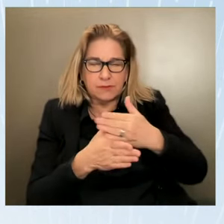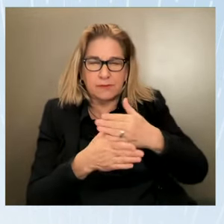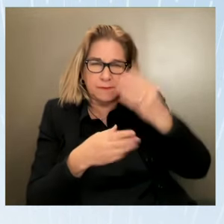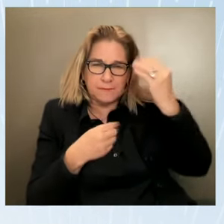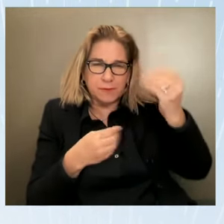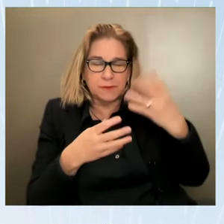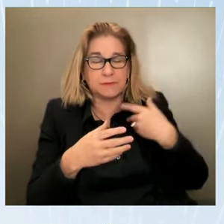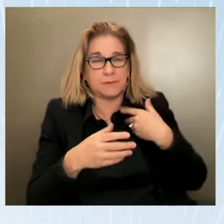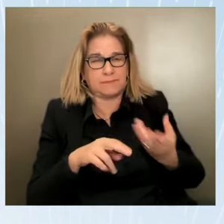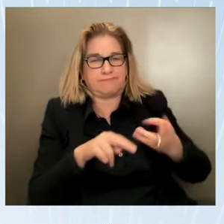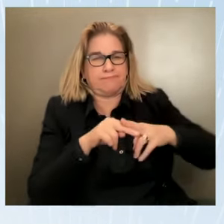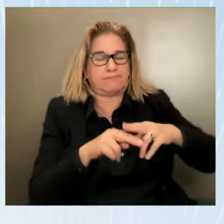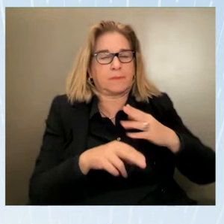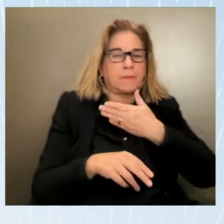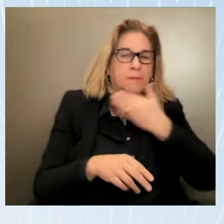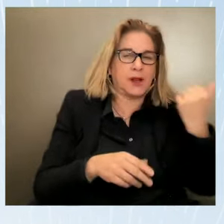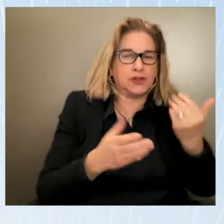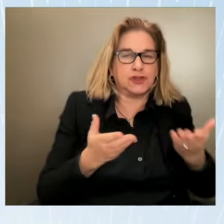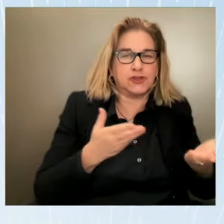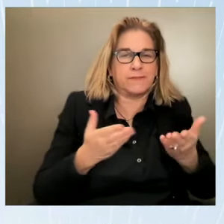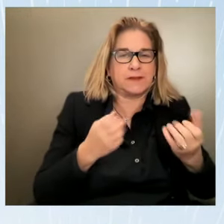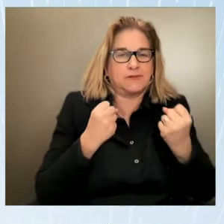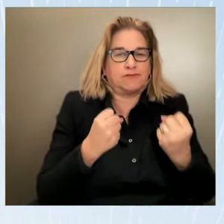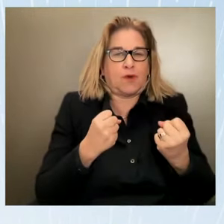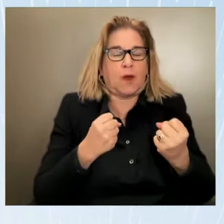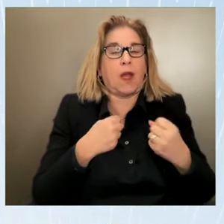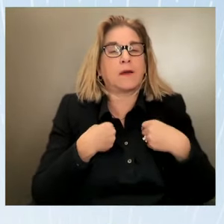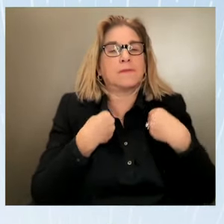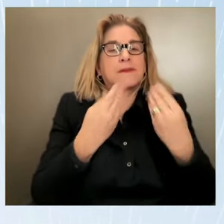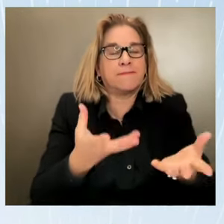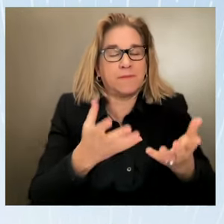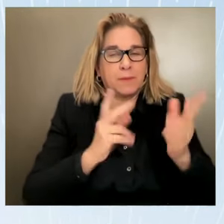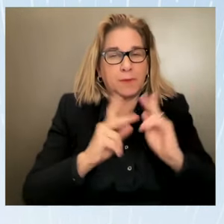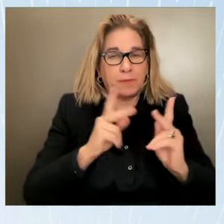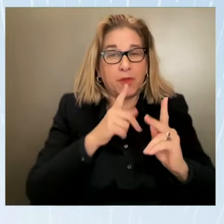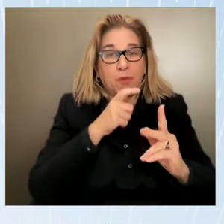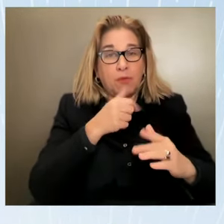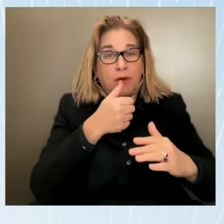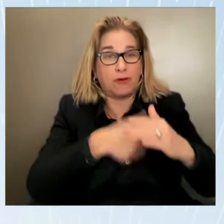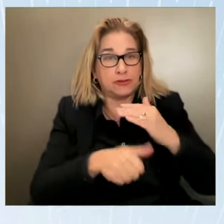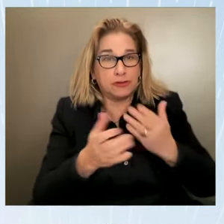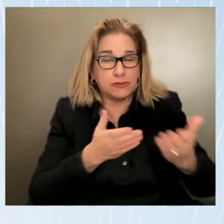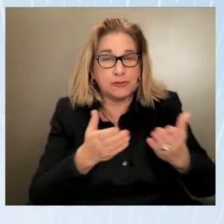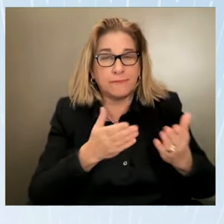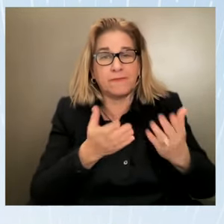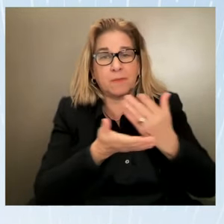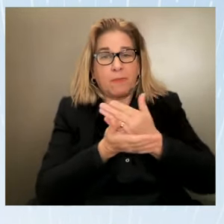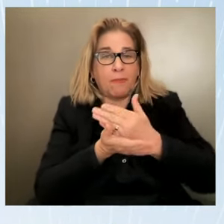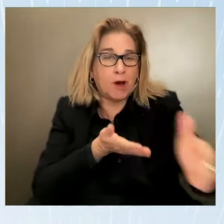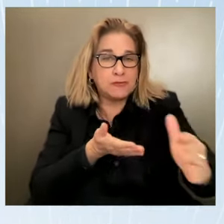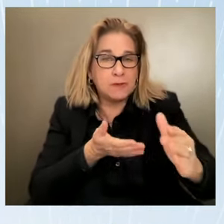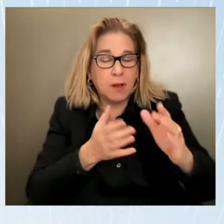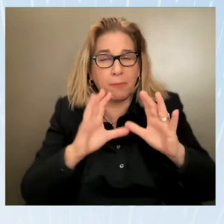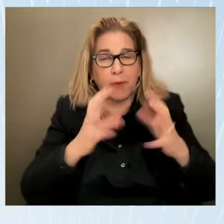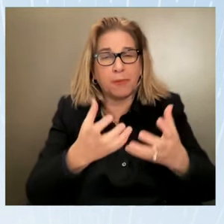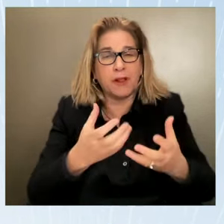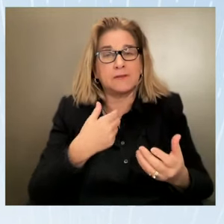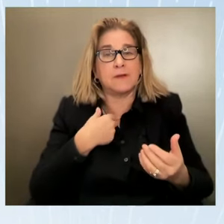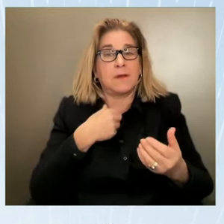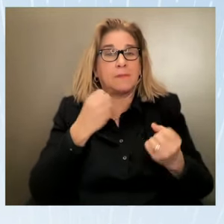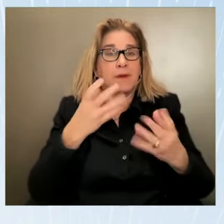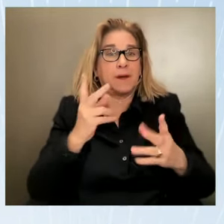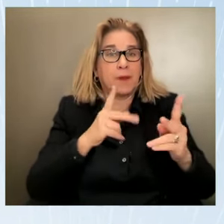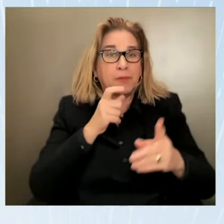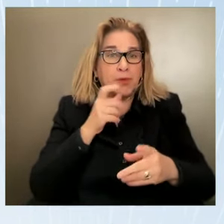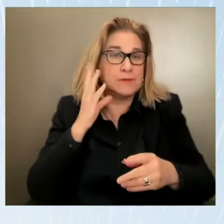underserved and marginalized populations, and we will address forced labor in supply chains. Going forward,